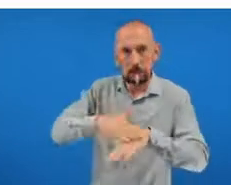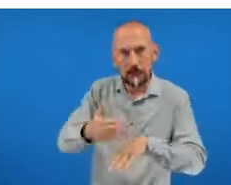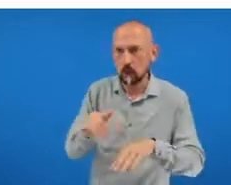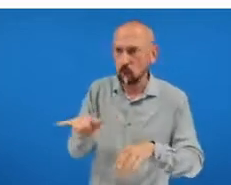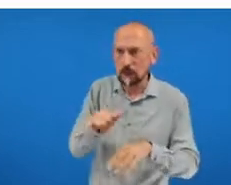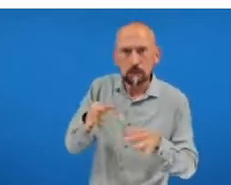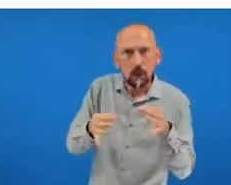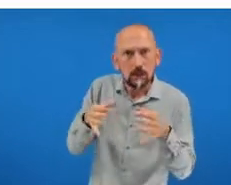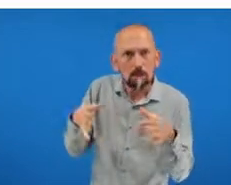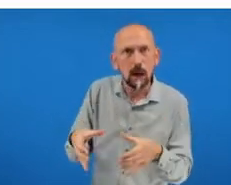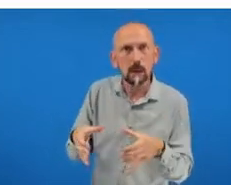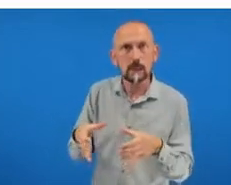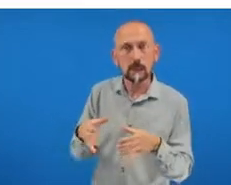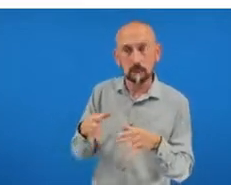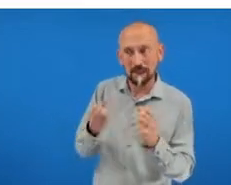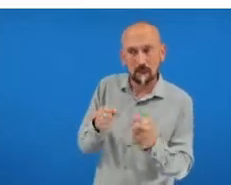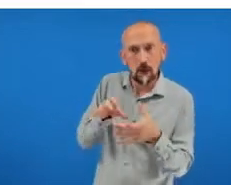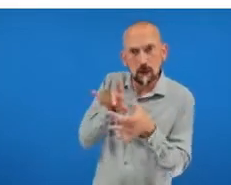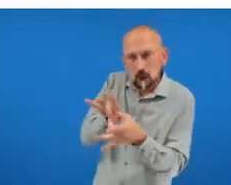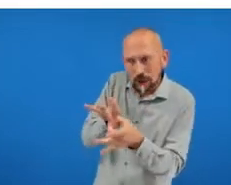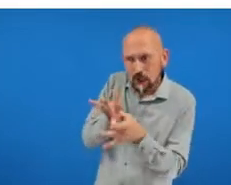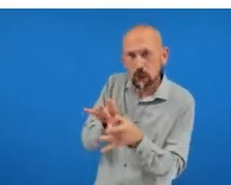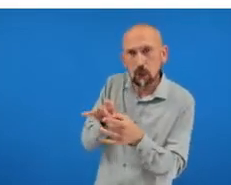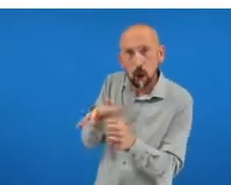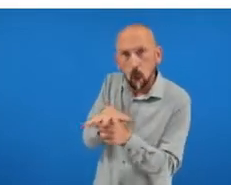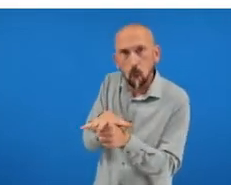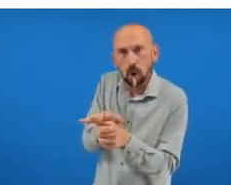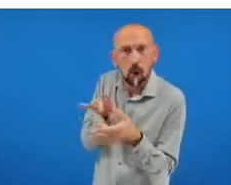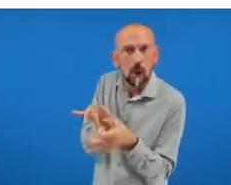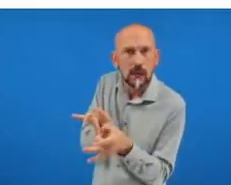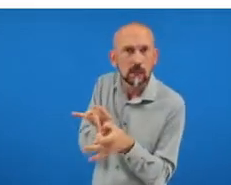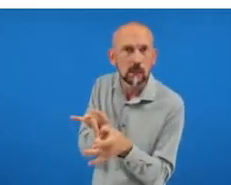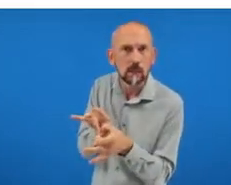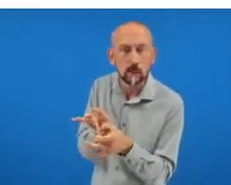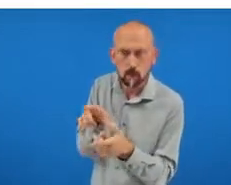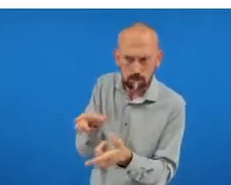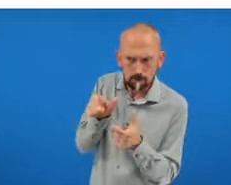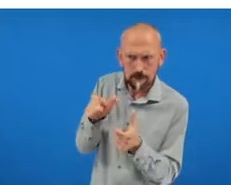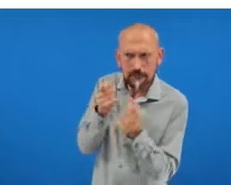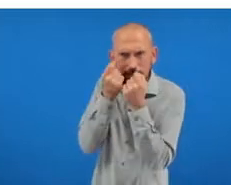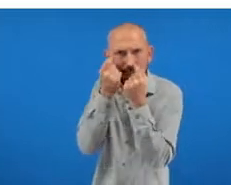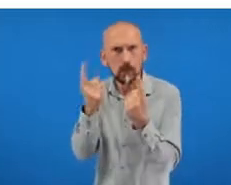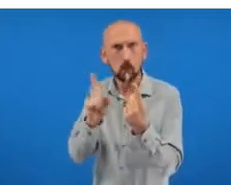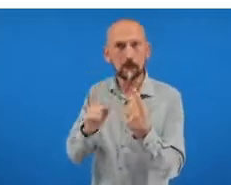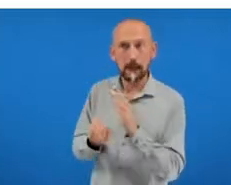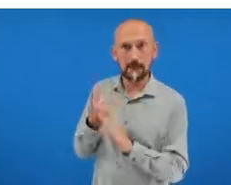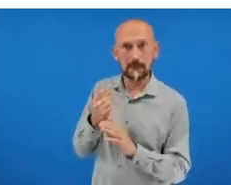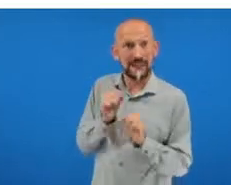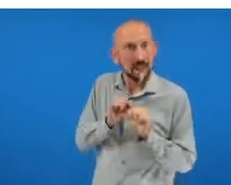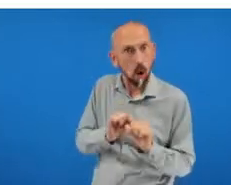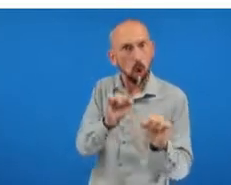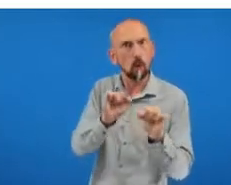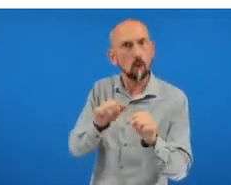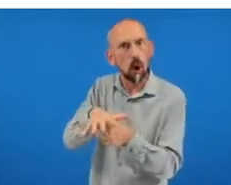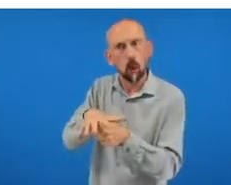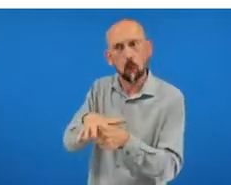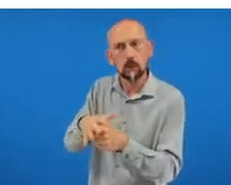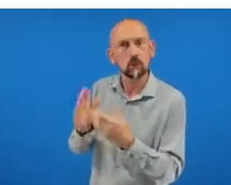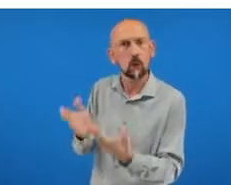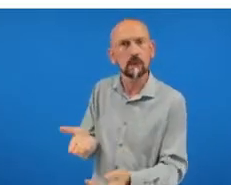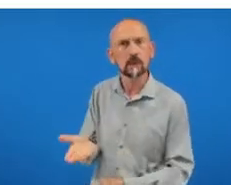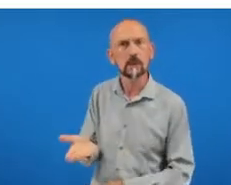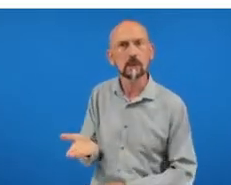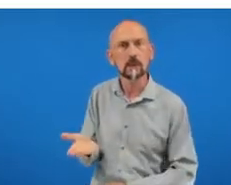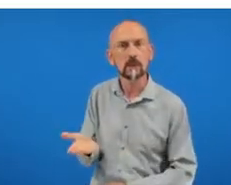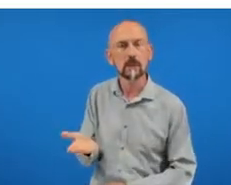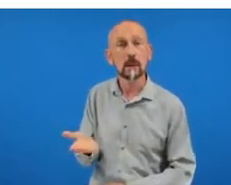locally and to be able to tap into what's happening in their local services, but also you know,